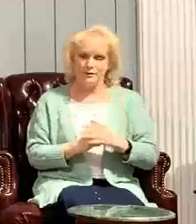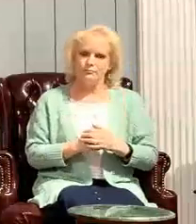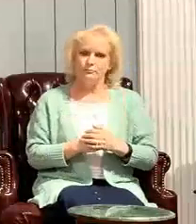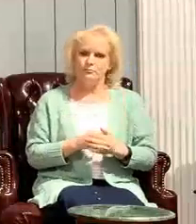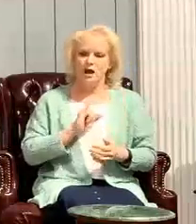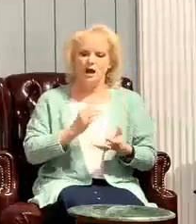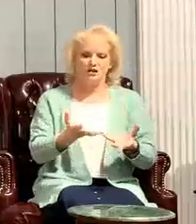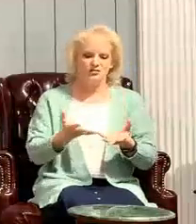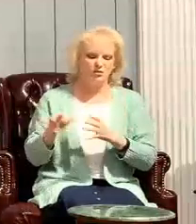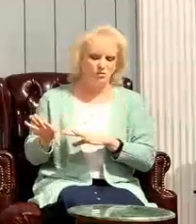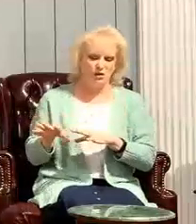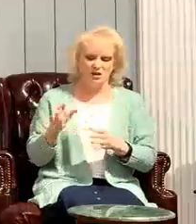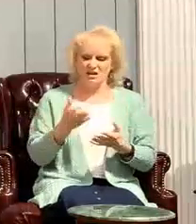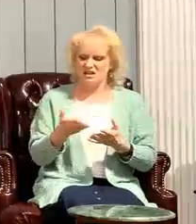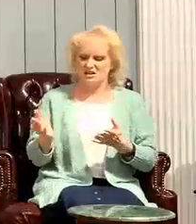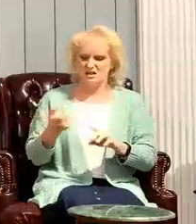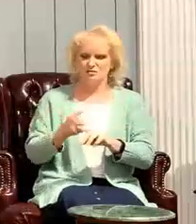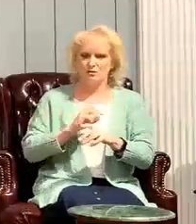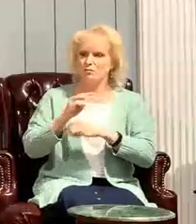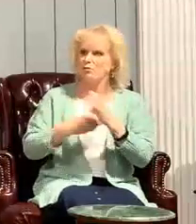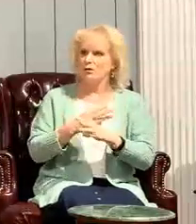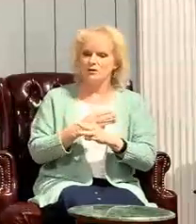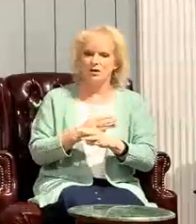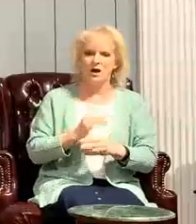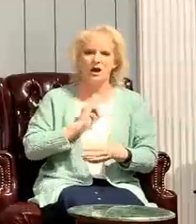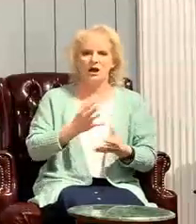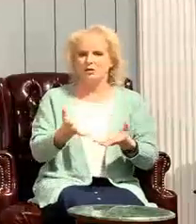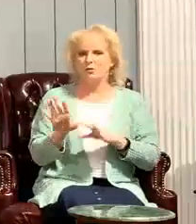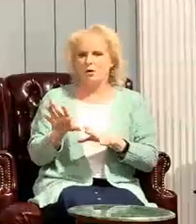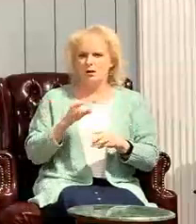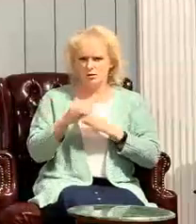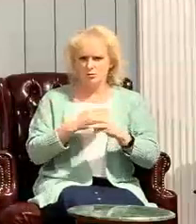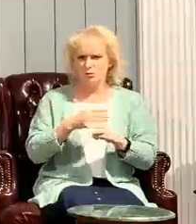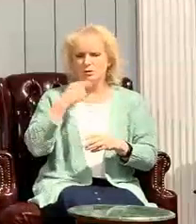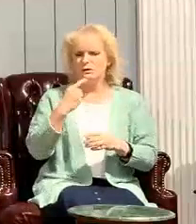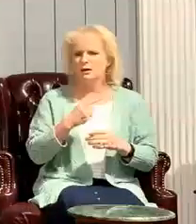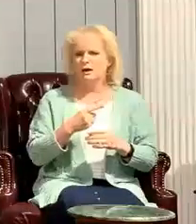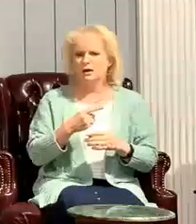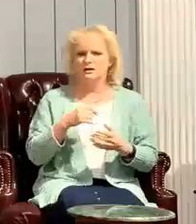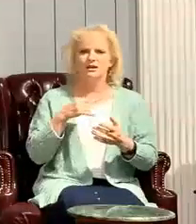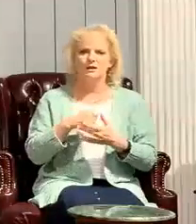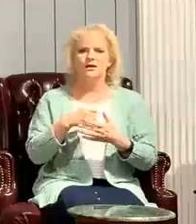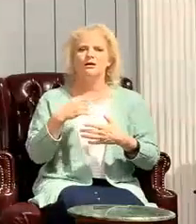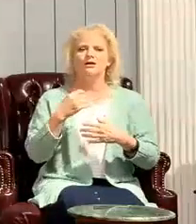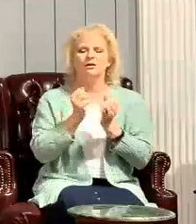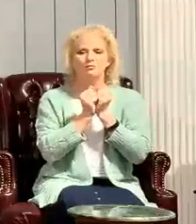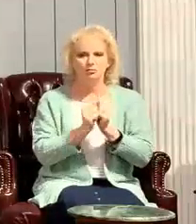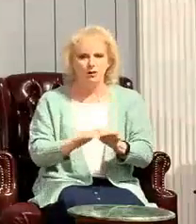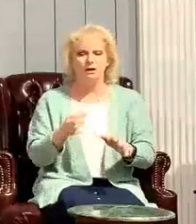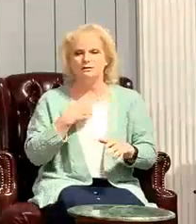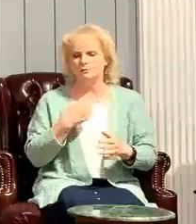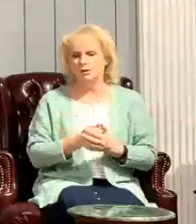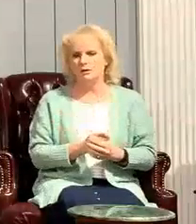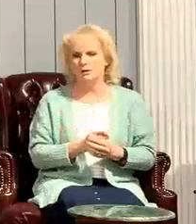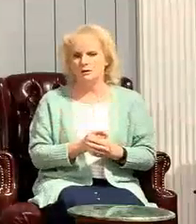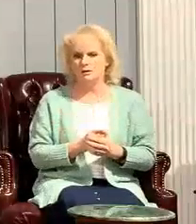I don't want anything from the world. I don't want this world to ever be able to say that it has been a blessing to me,